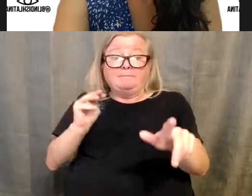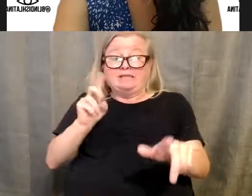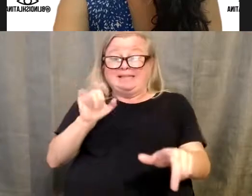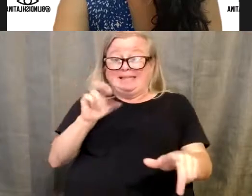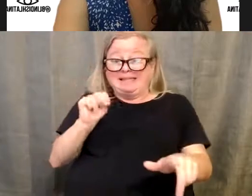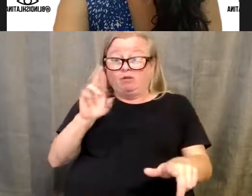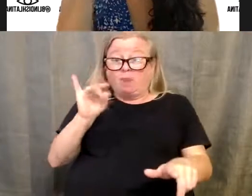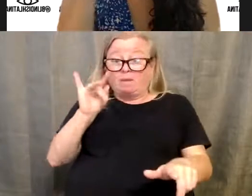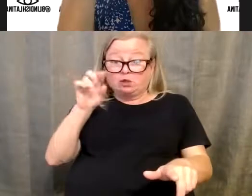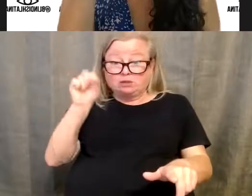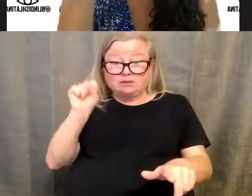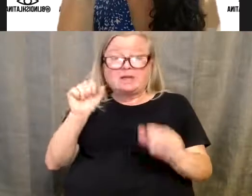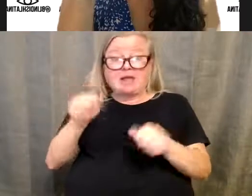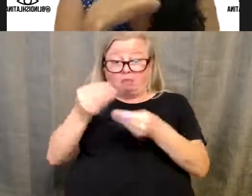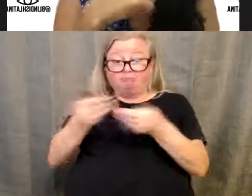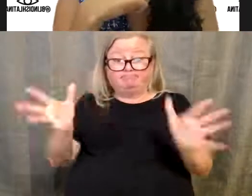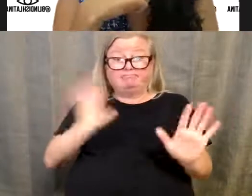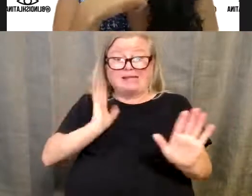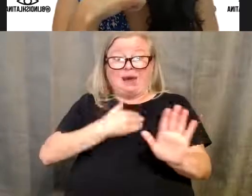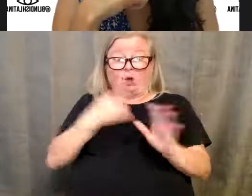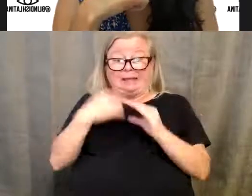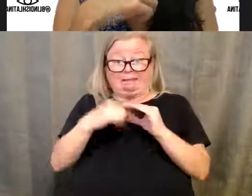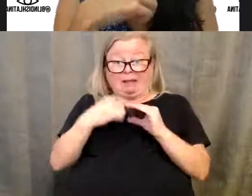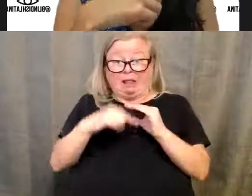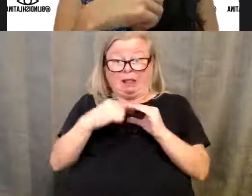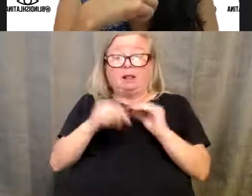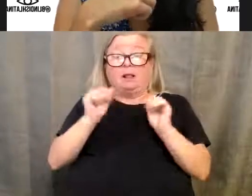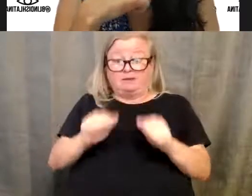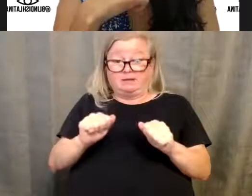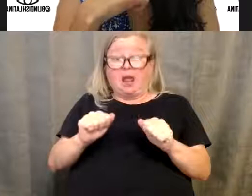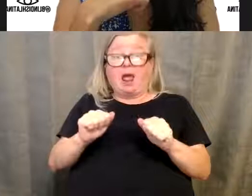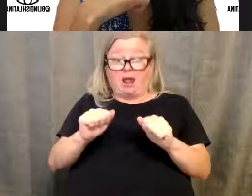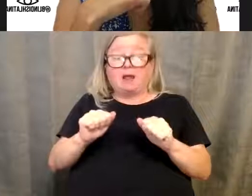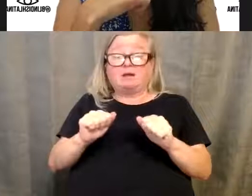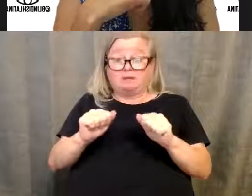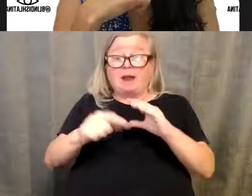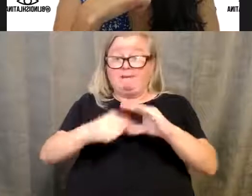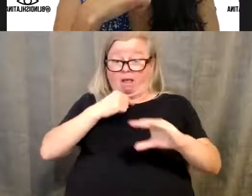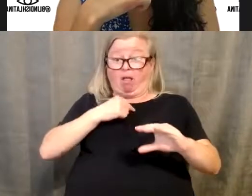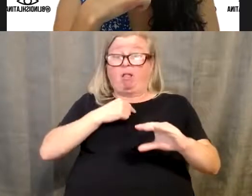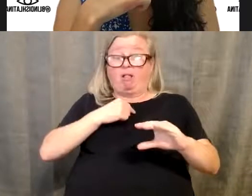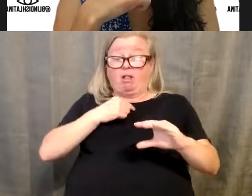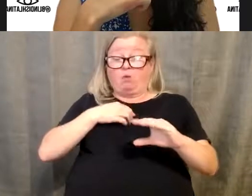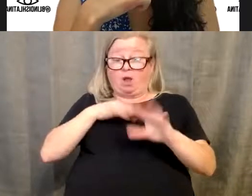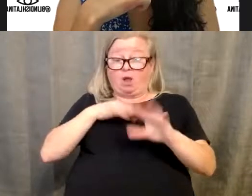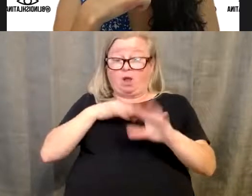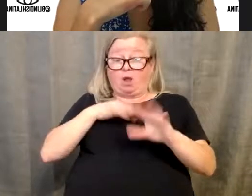prefer, we can give out our email and people can follow up with us via email. So I'm going to drop my email in the